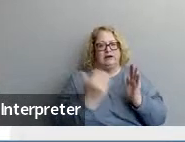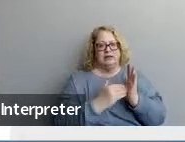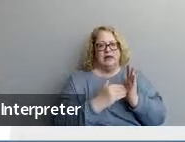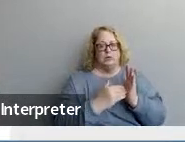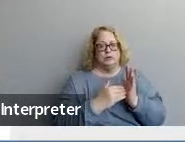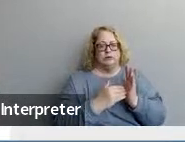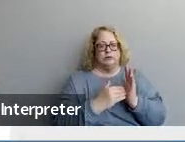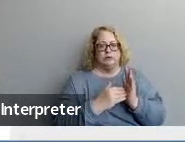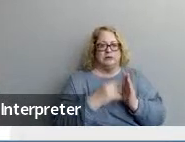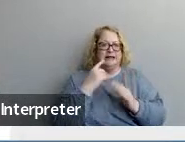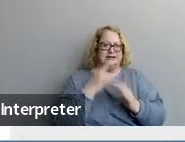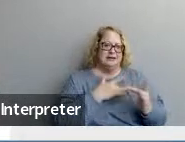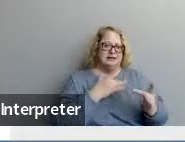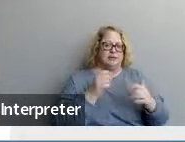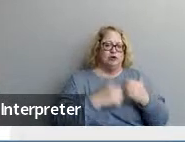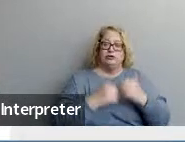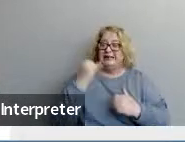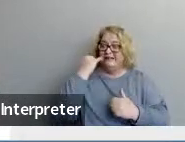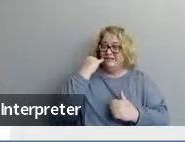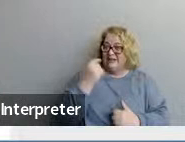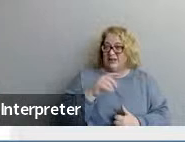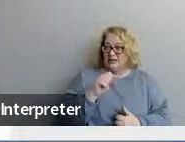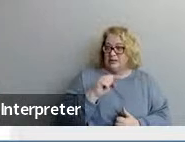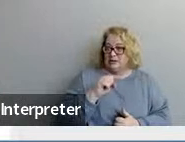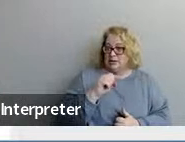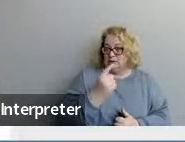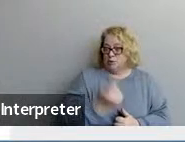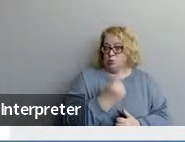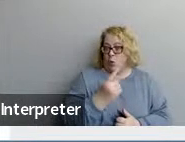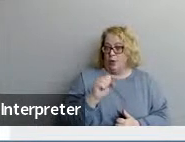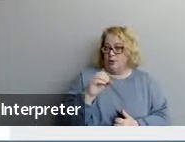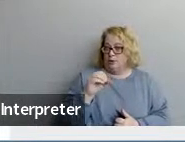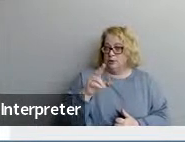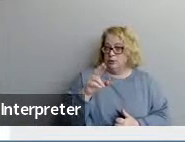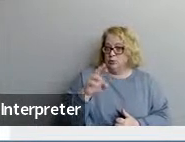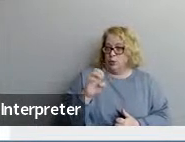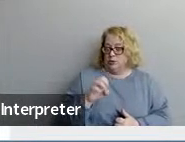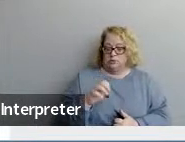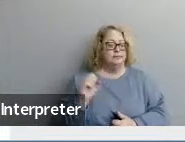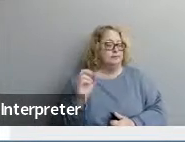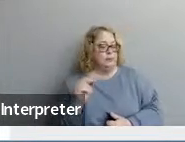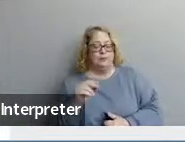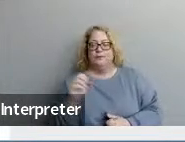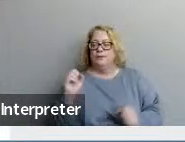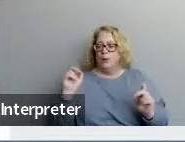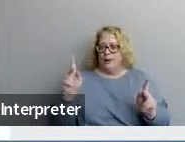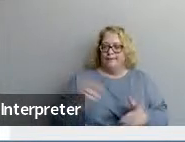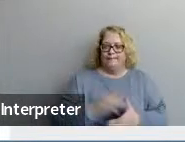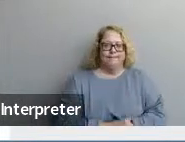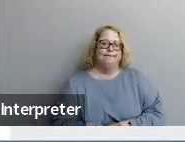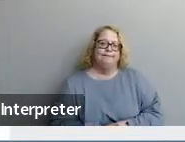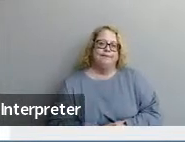for construction. Even if they're sole source. Yeah. Good. Okay.